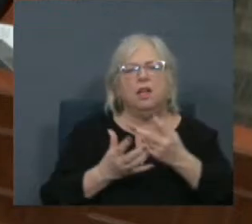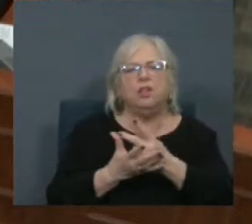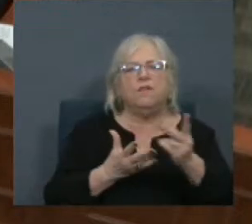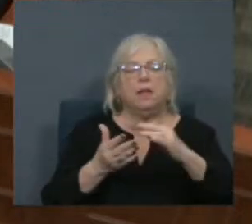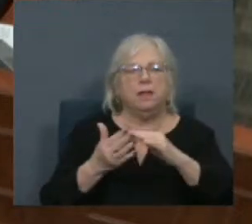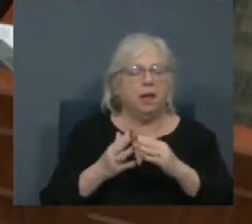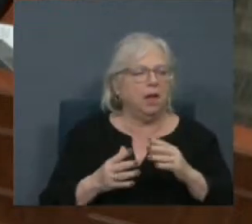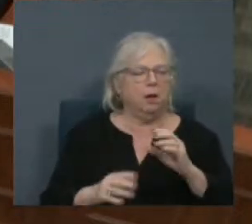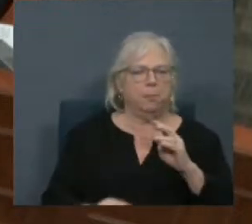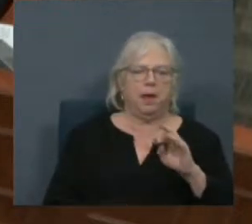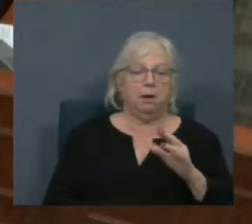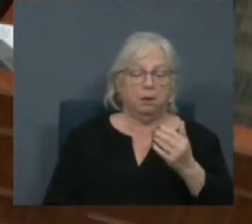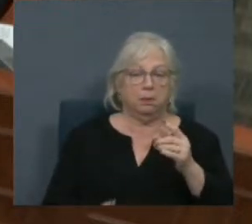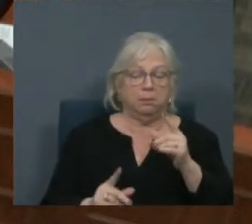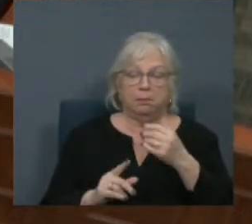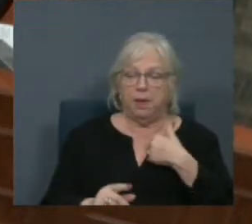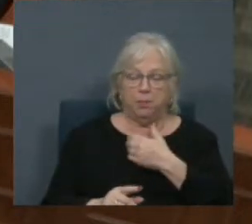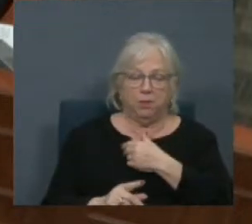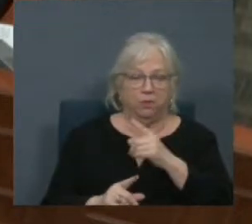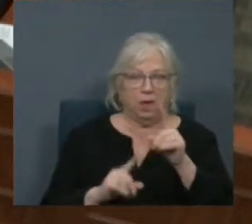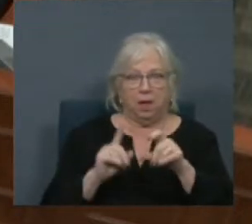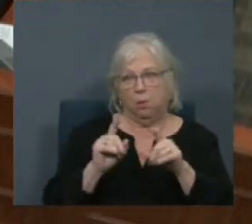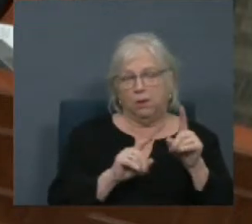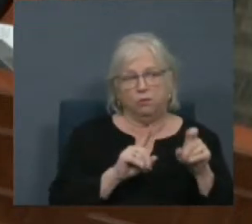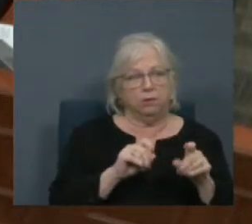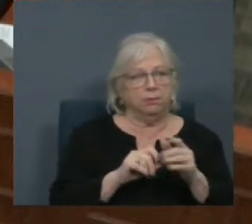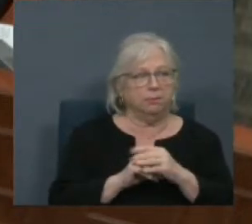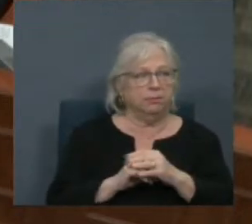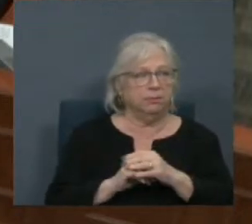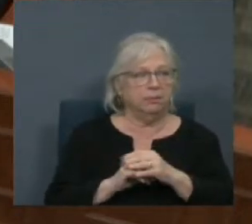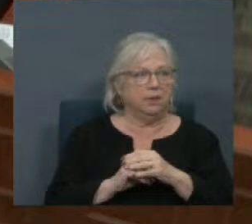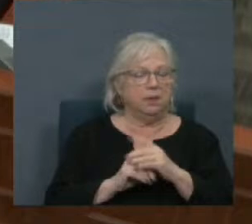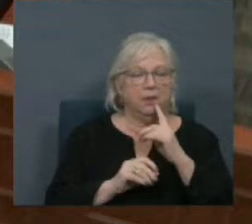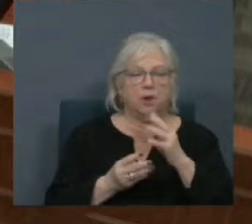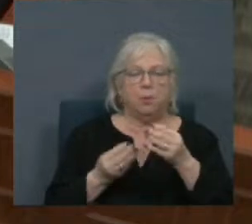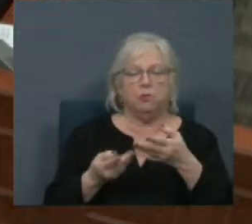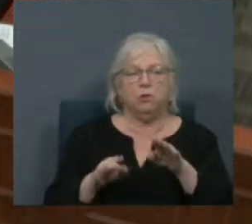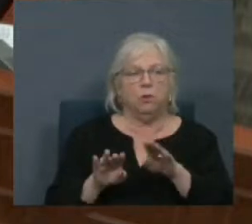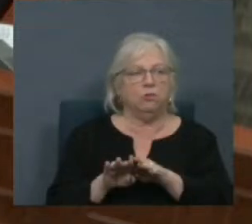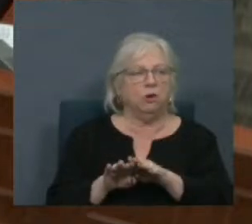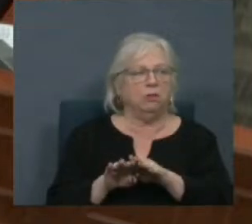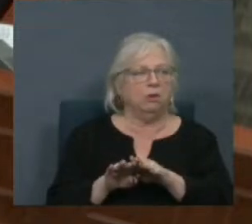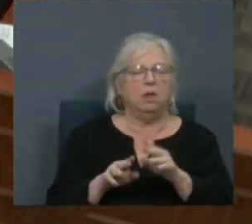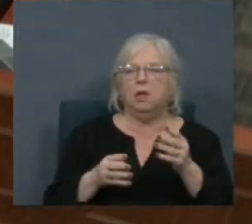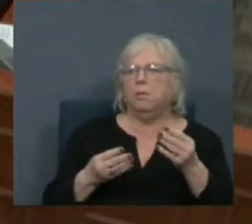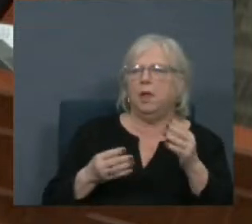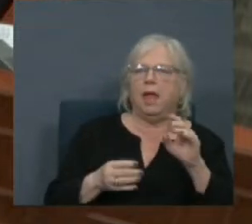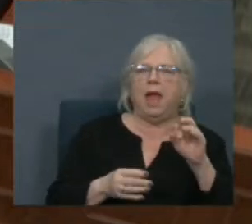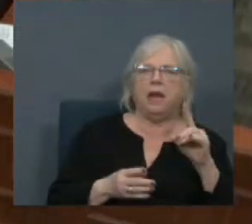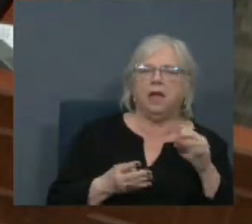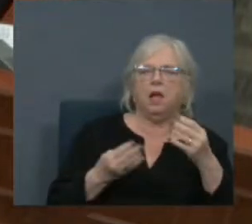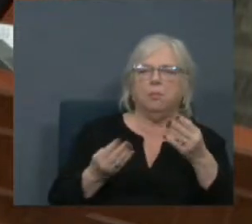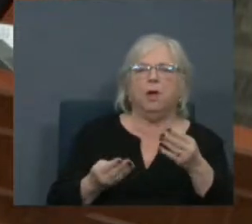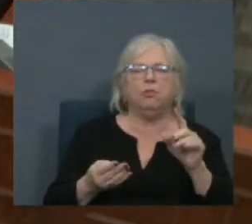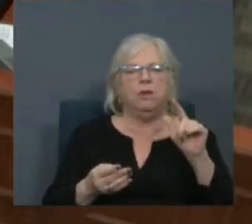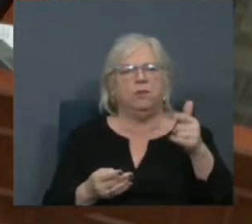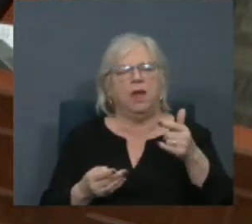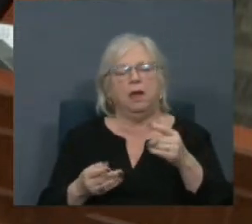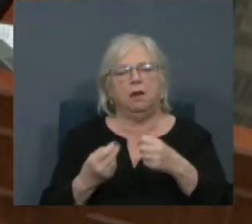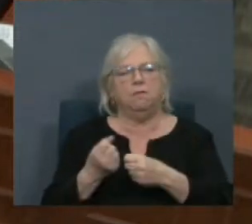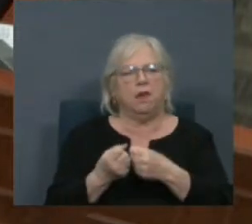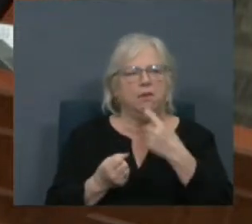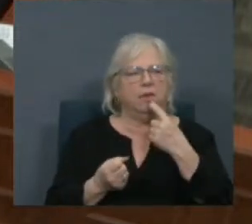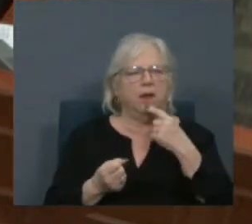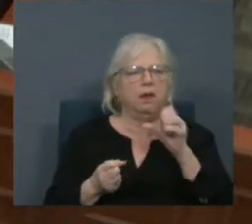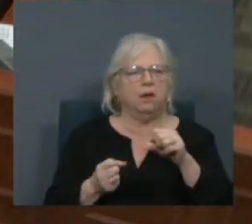Members of the board, any questions? Is there a motion to adjourn? There's a motion second. All those in